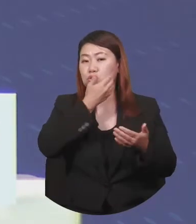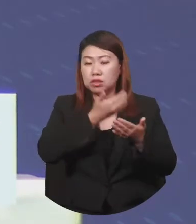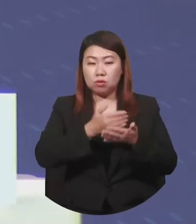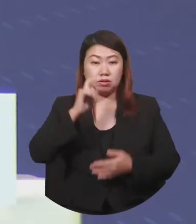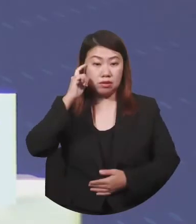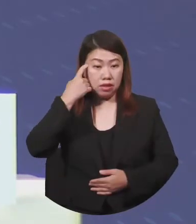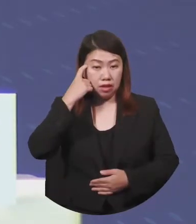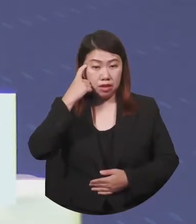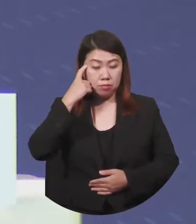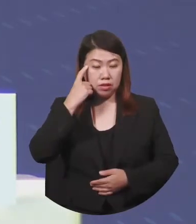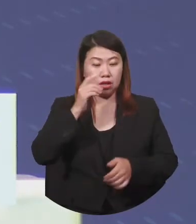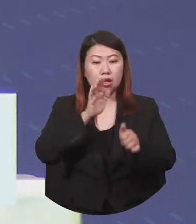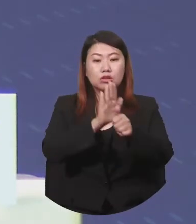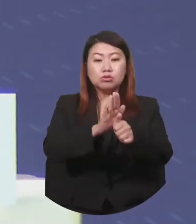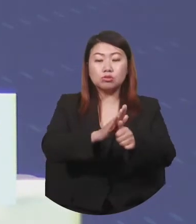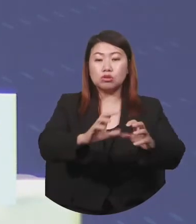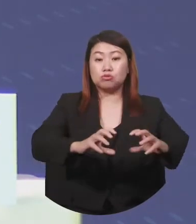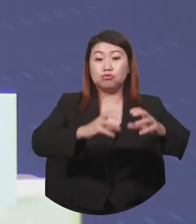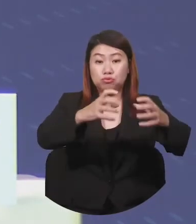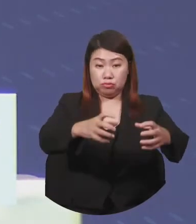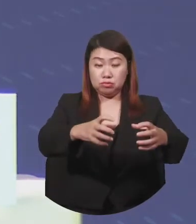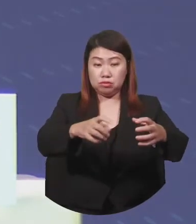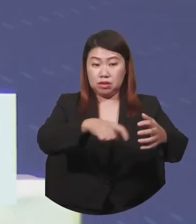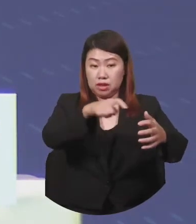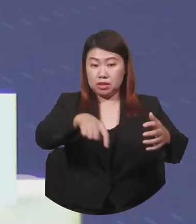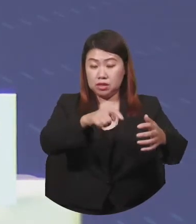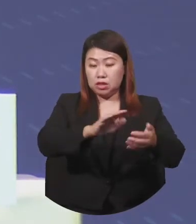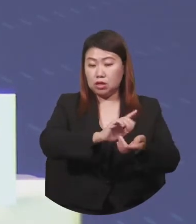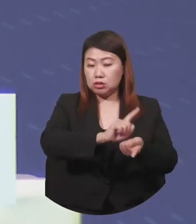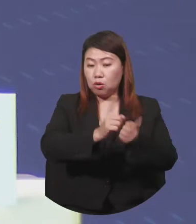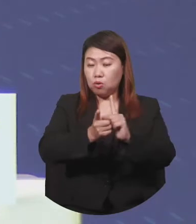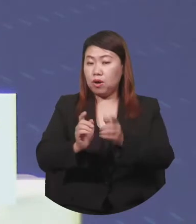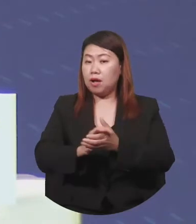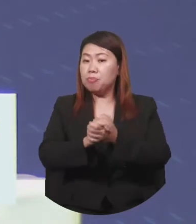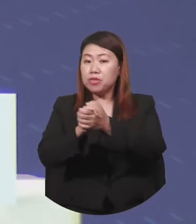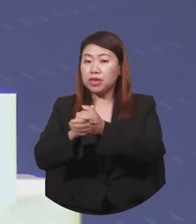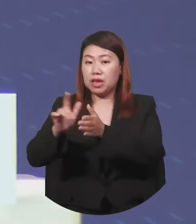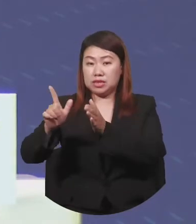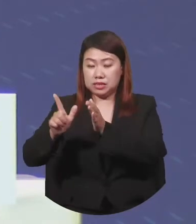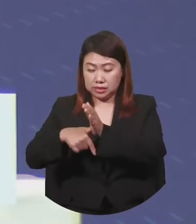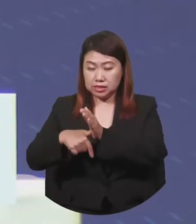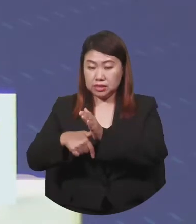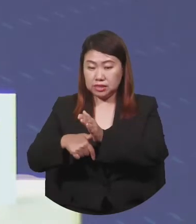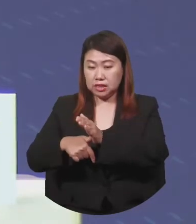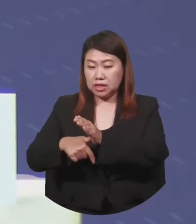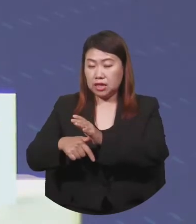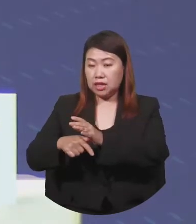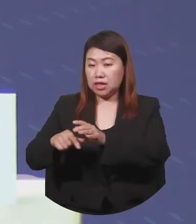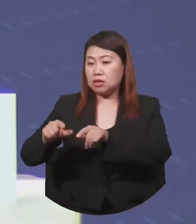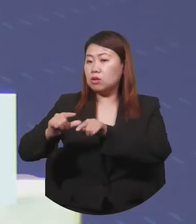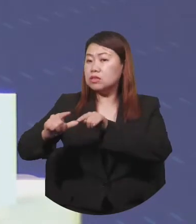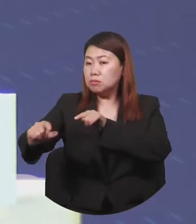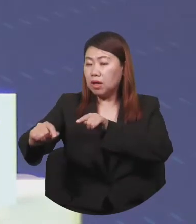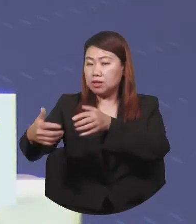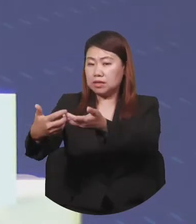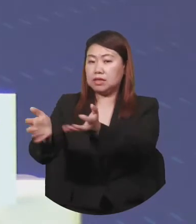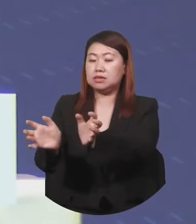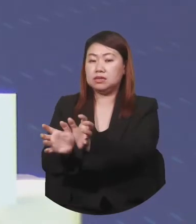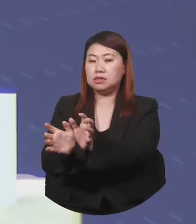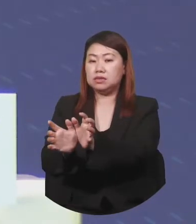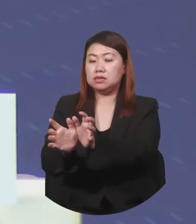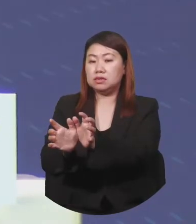their immediate needs, because increasingly under these current